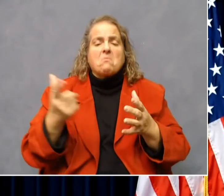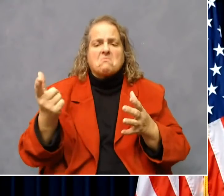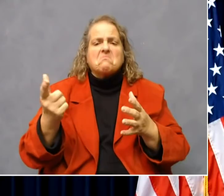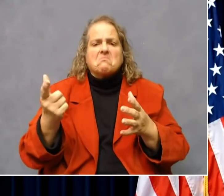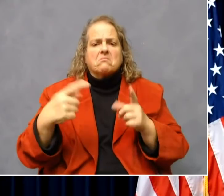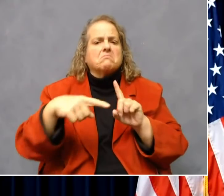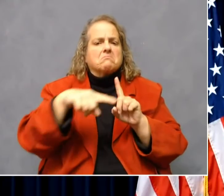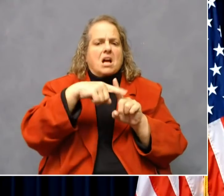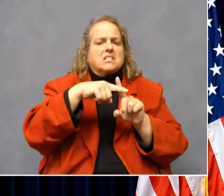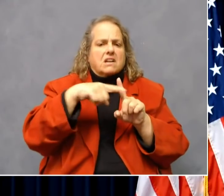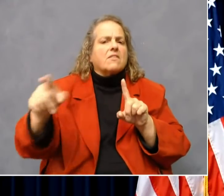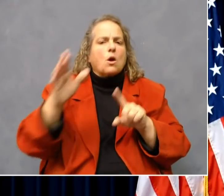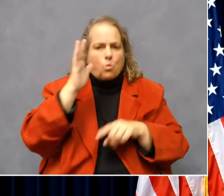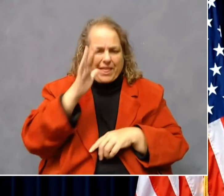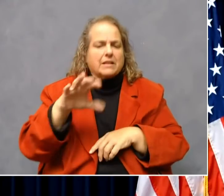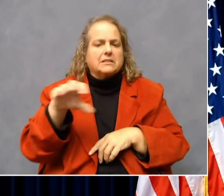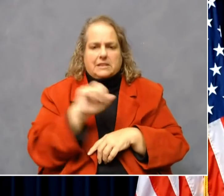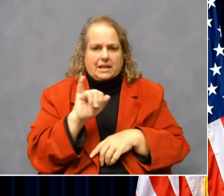people are going to be able to watch